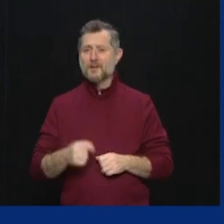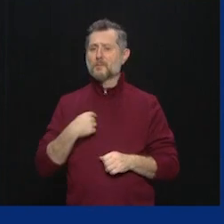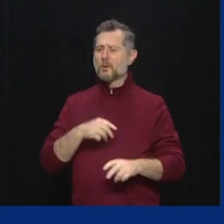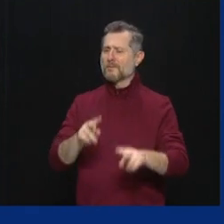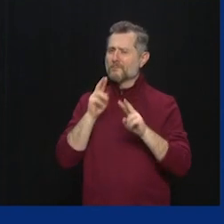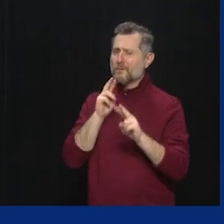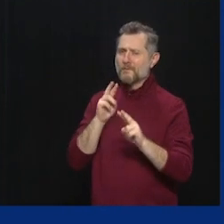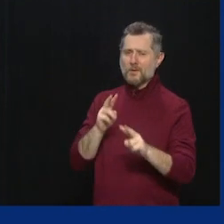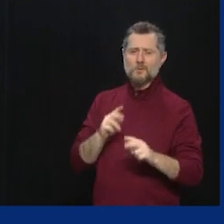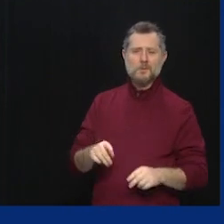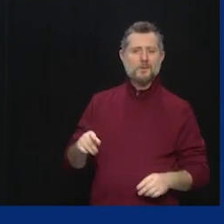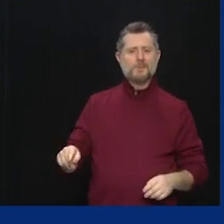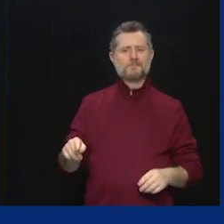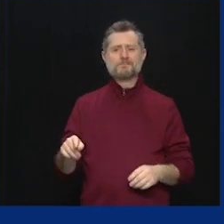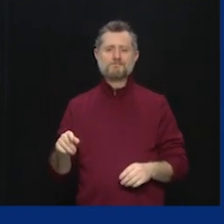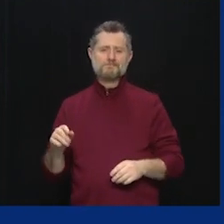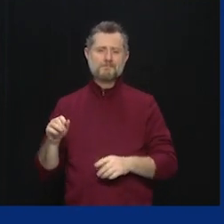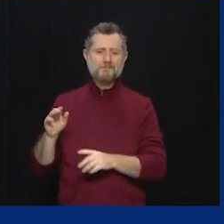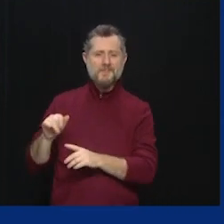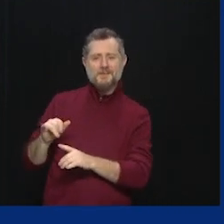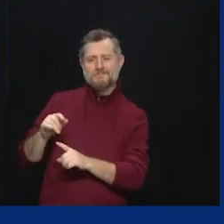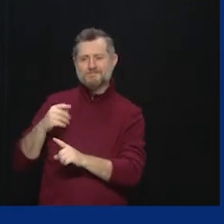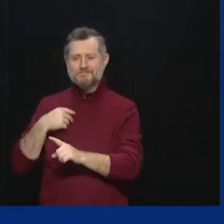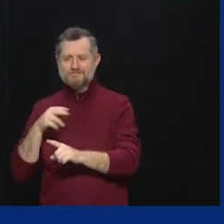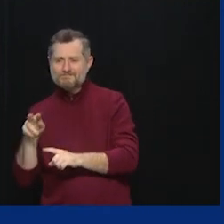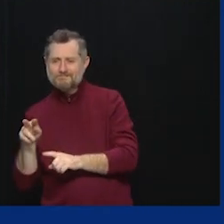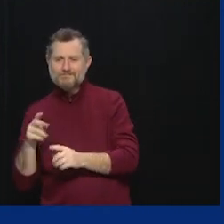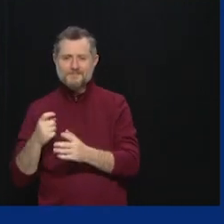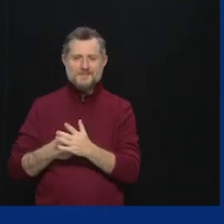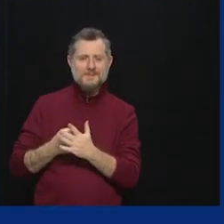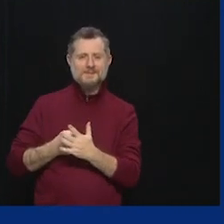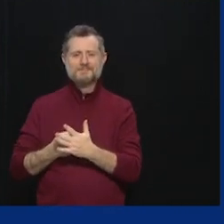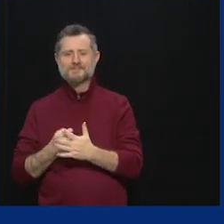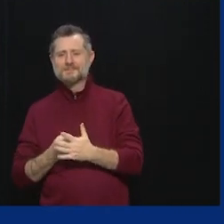leads to the Stanley Cup coming home.